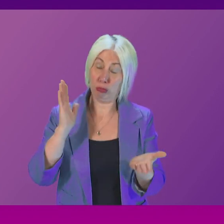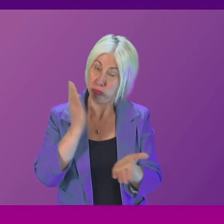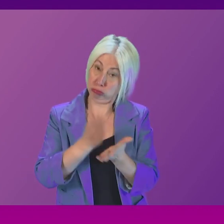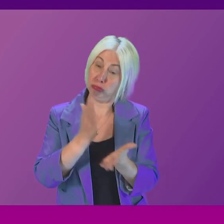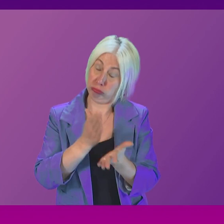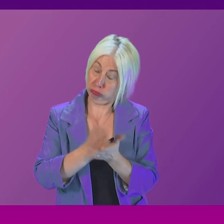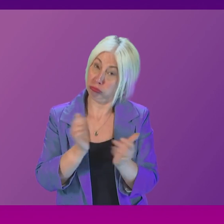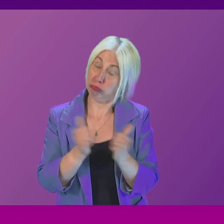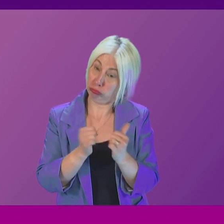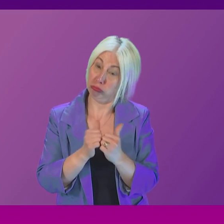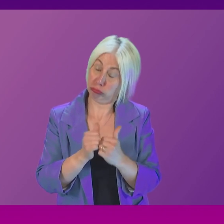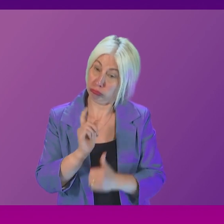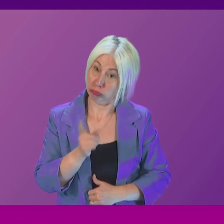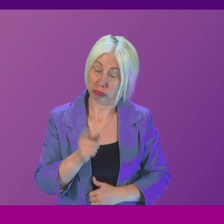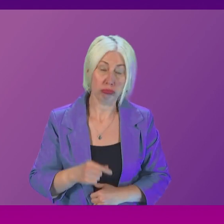right.